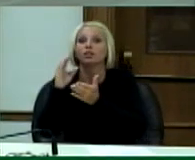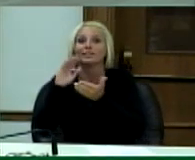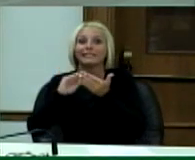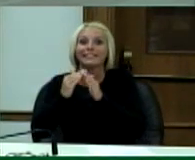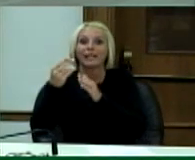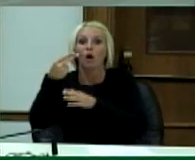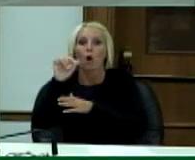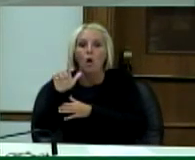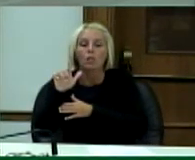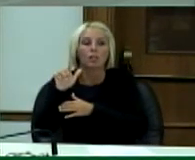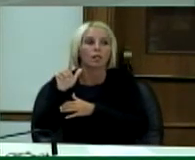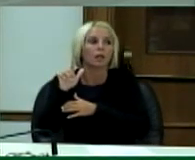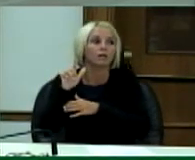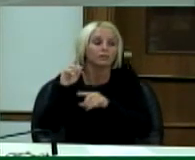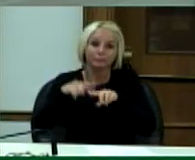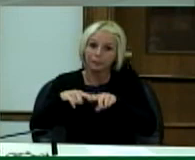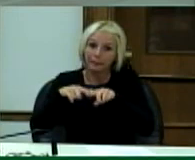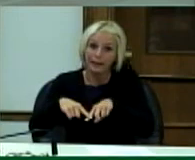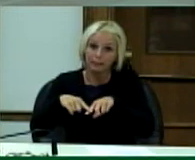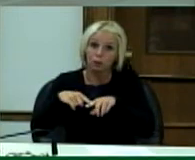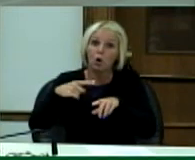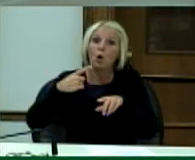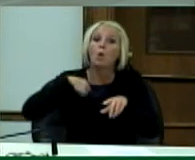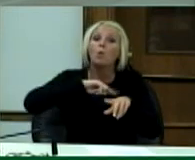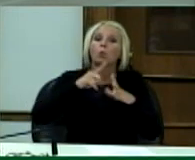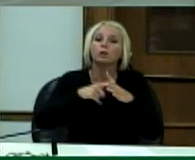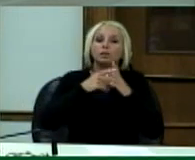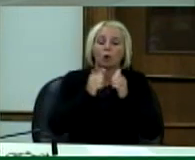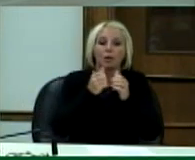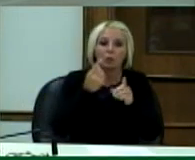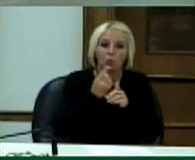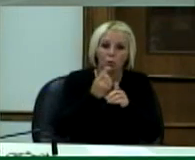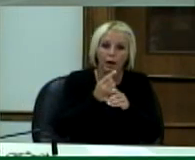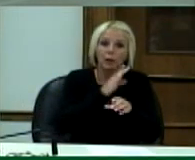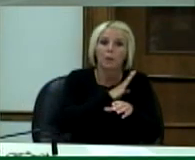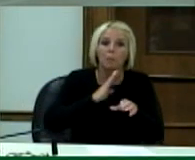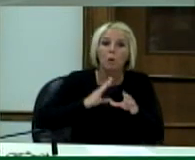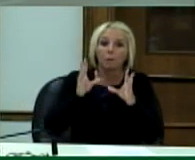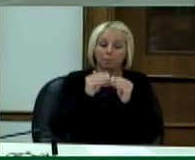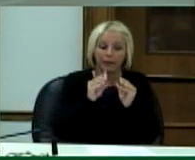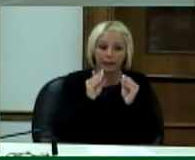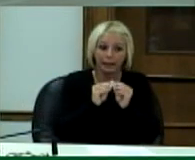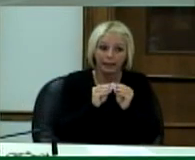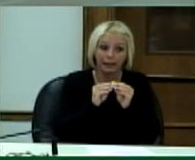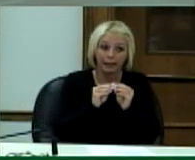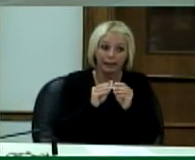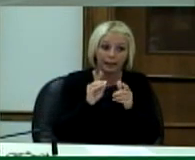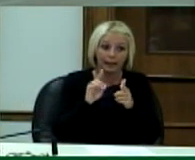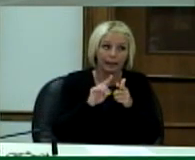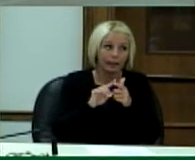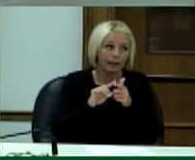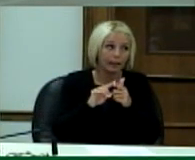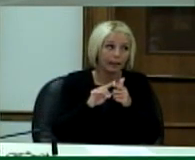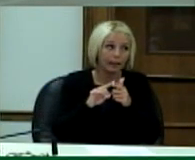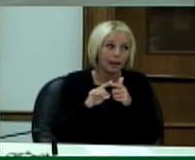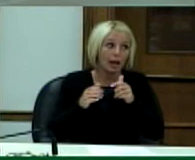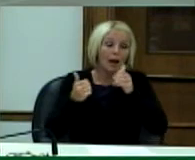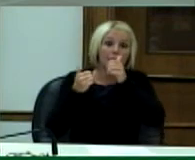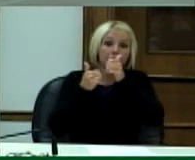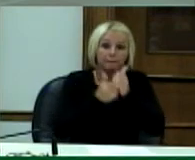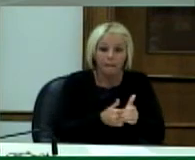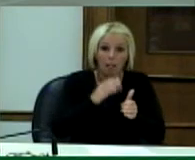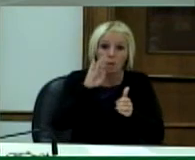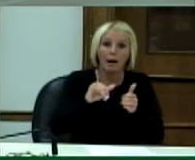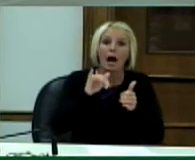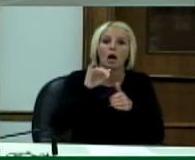upon availability. We will begin with a regular board meeting or with a special board meeting to be followed